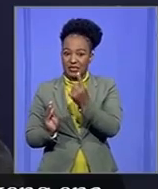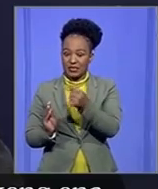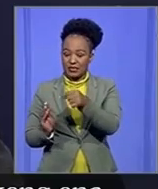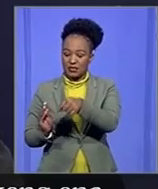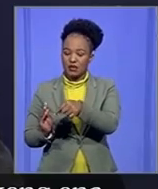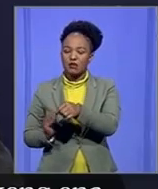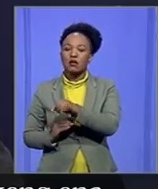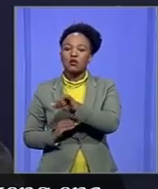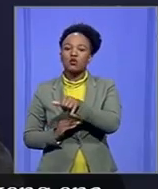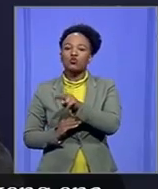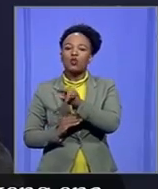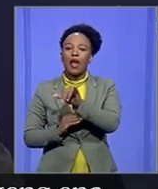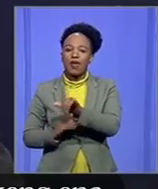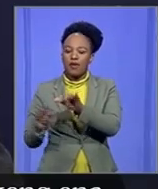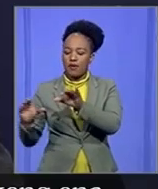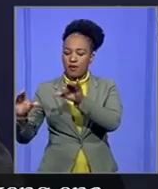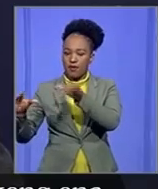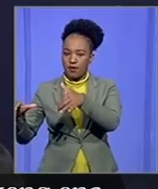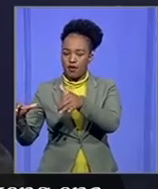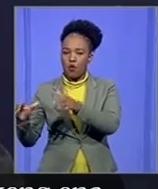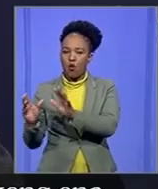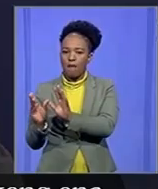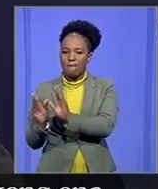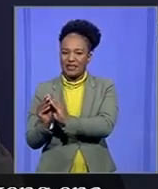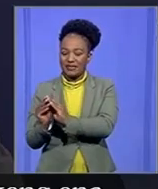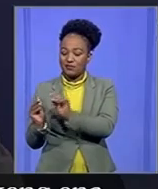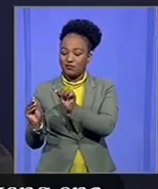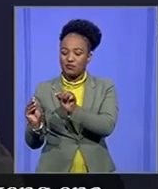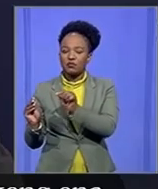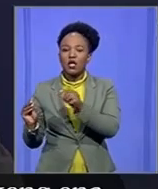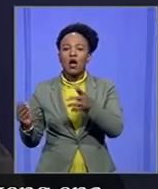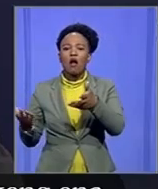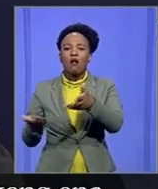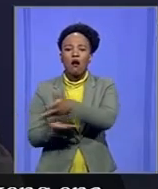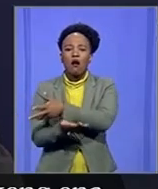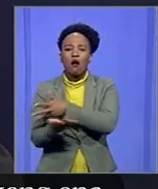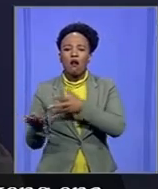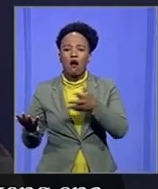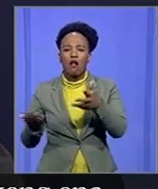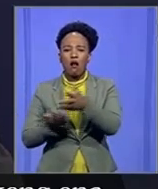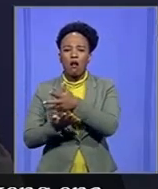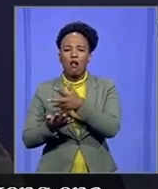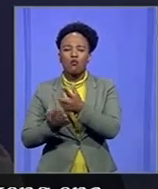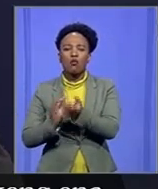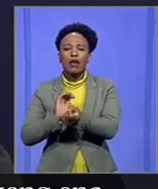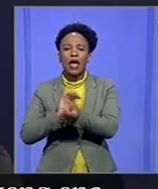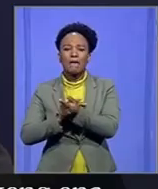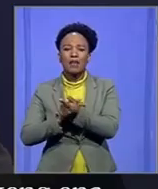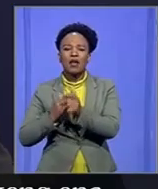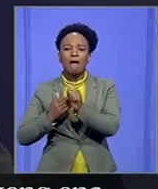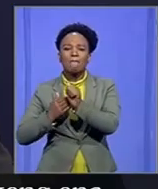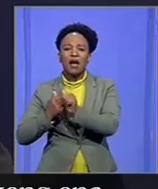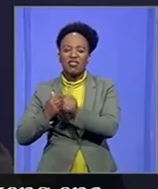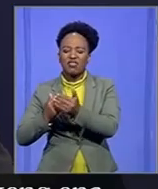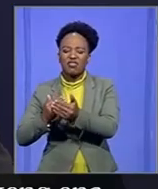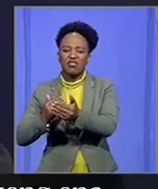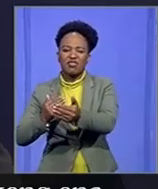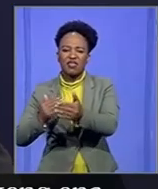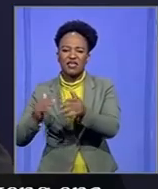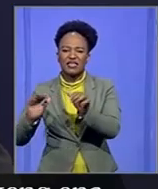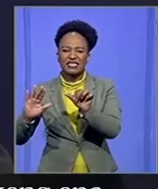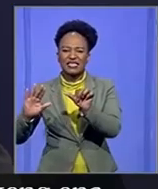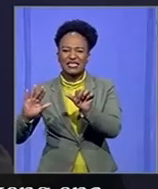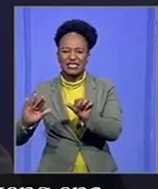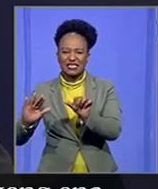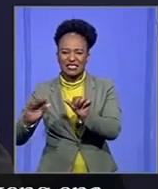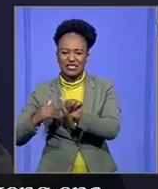ra gore go tla bo go lebeletse gore ke eng se e leng gore se tle go diragala mo dikgweding tse 6 months e tlang go fitlhela selemo